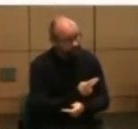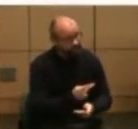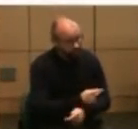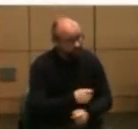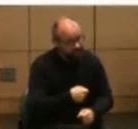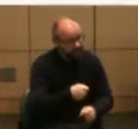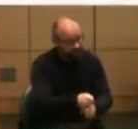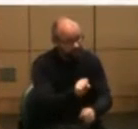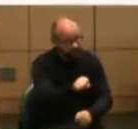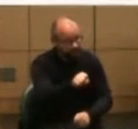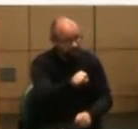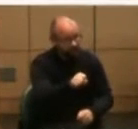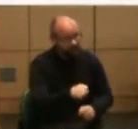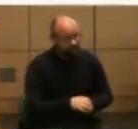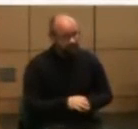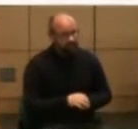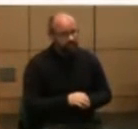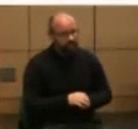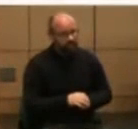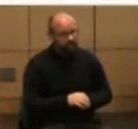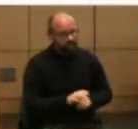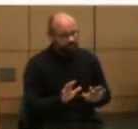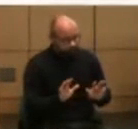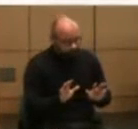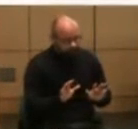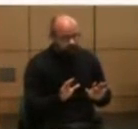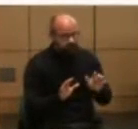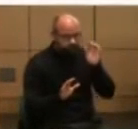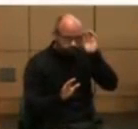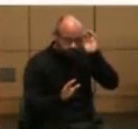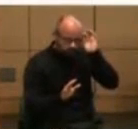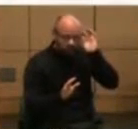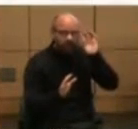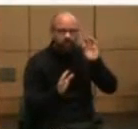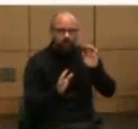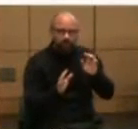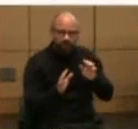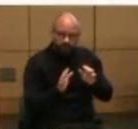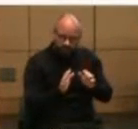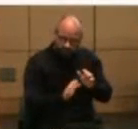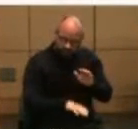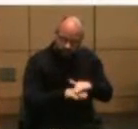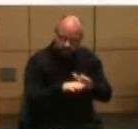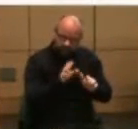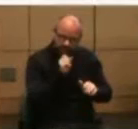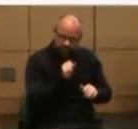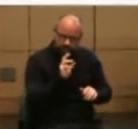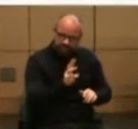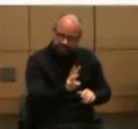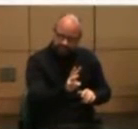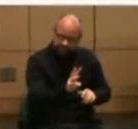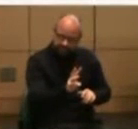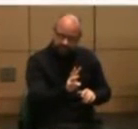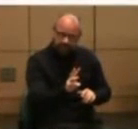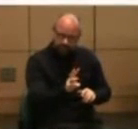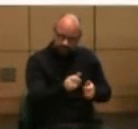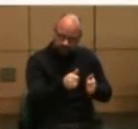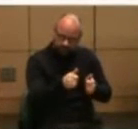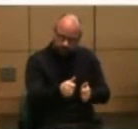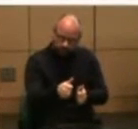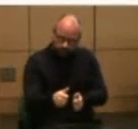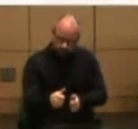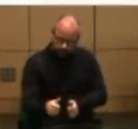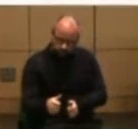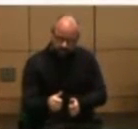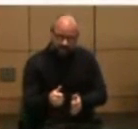So that there were protocols that suggested up to age 6 they can progress. It seems like now